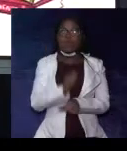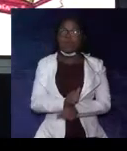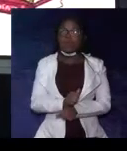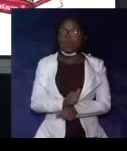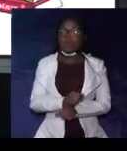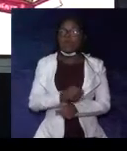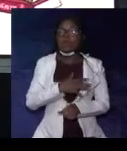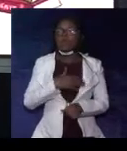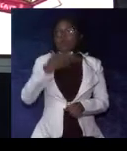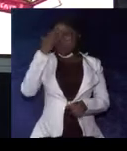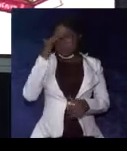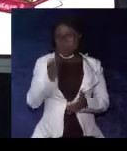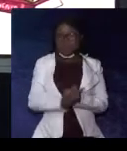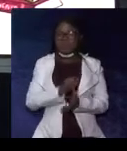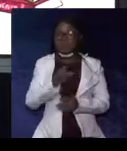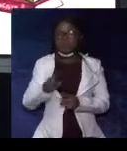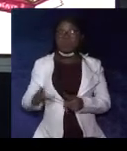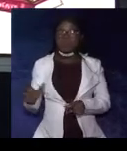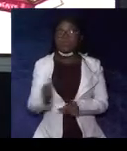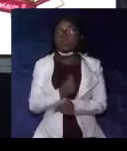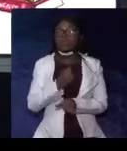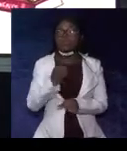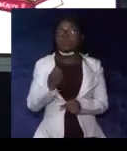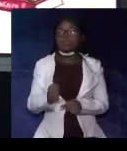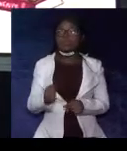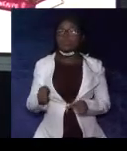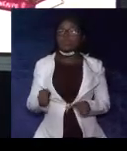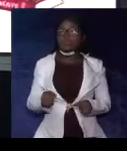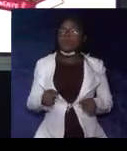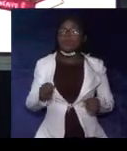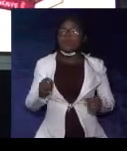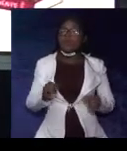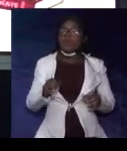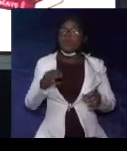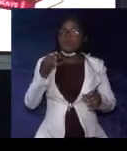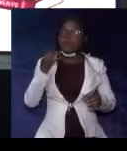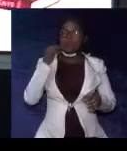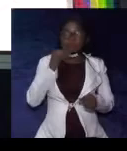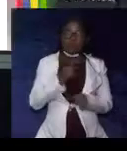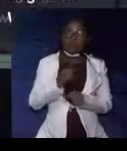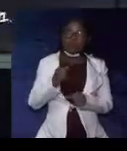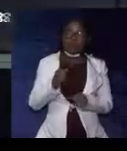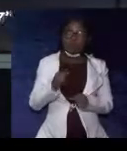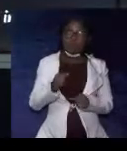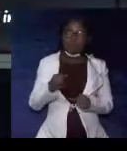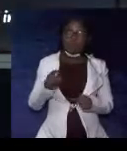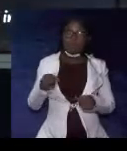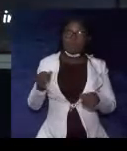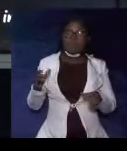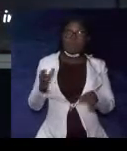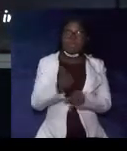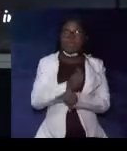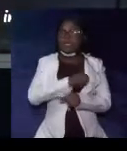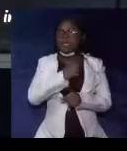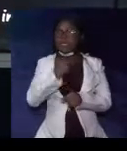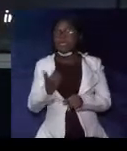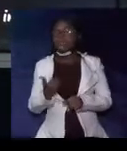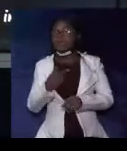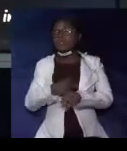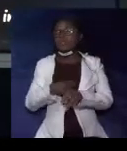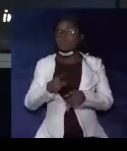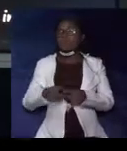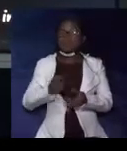And you know that when you do your assignments, you get a chance to win our packs of Good Life Magic Juice. You get another chance to